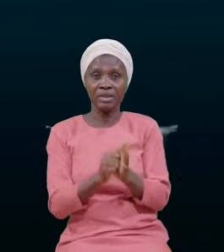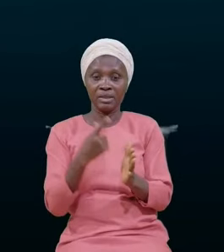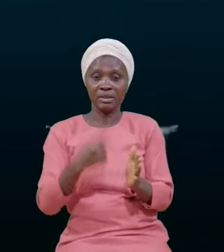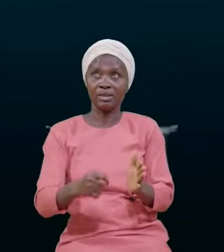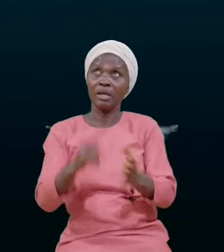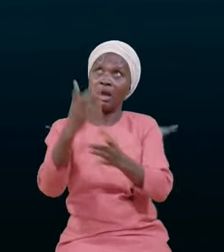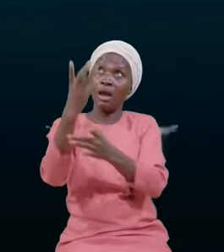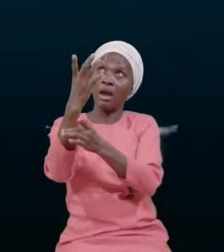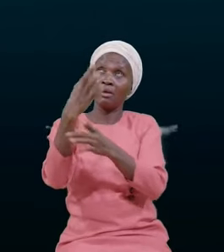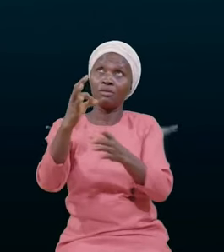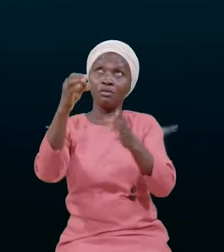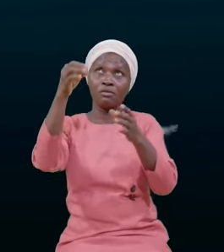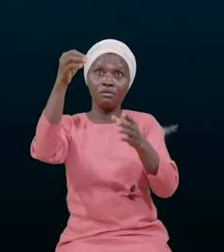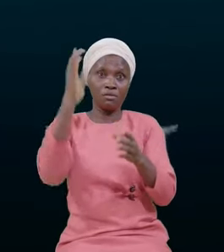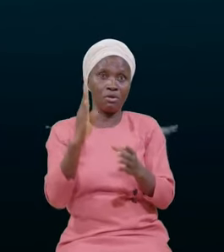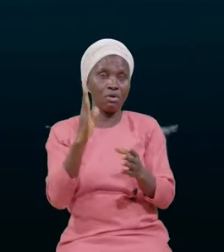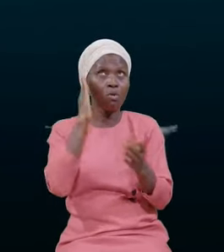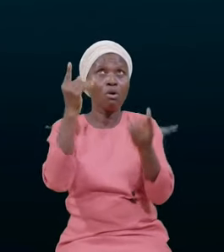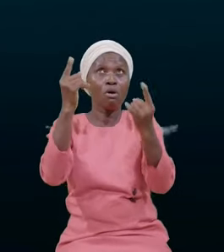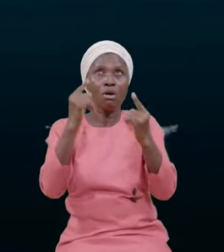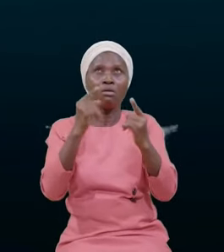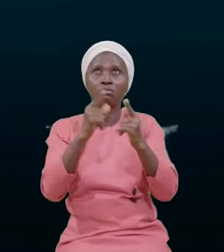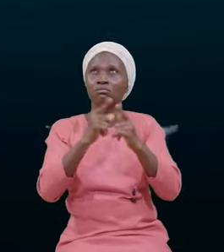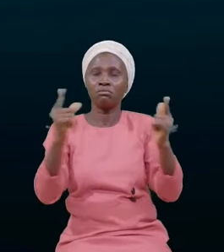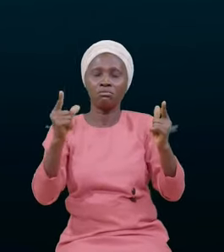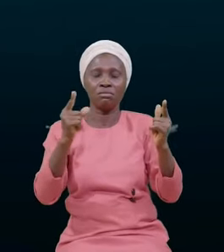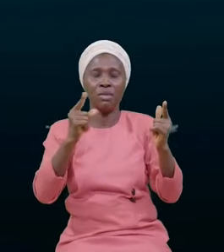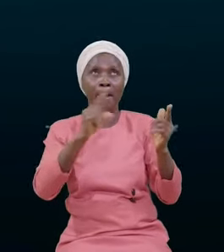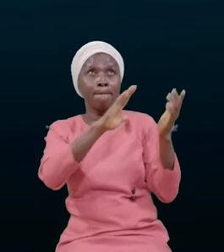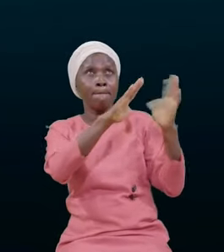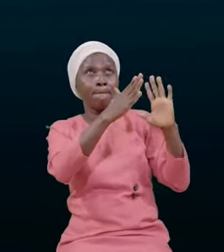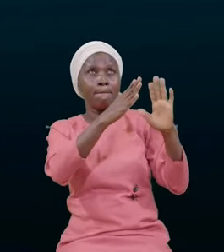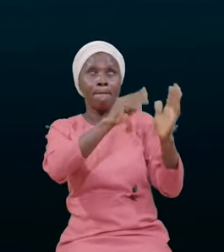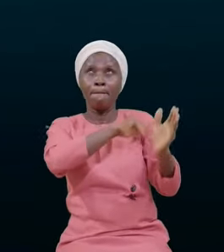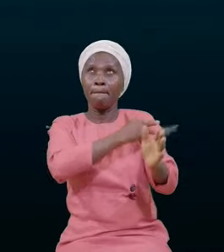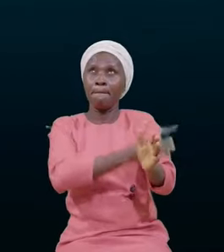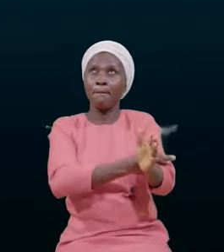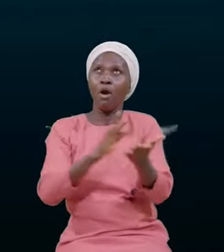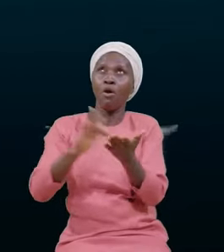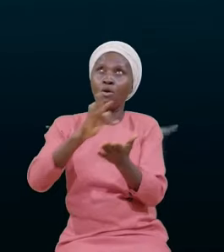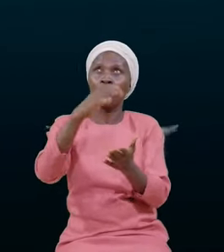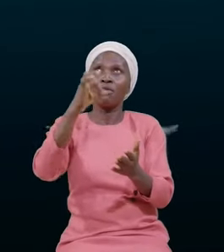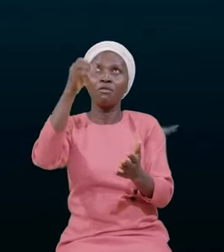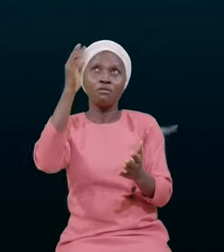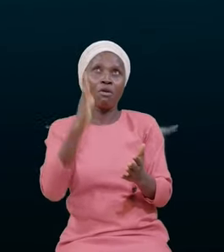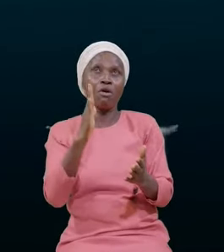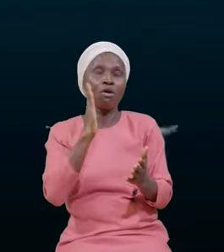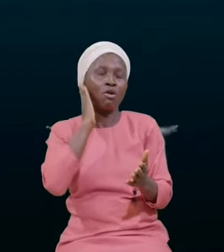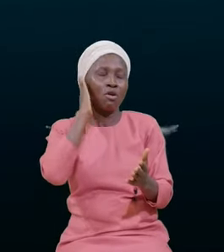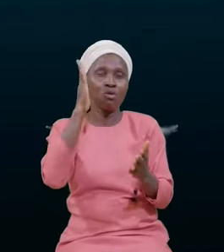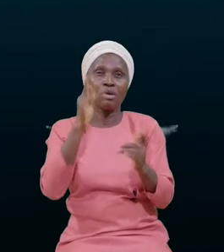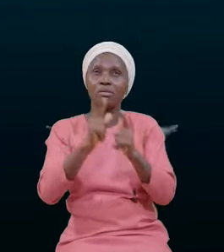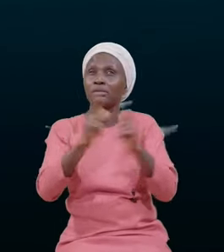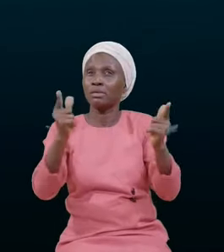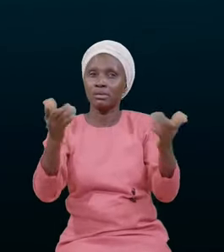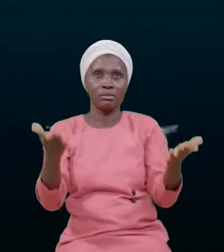here his presence will be Mighty the glory of God will will will be great